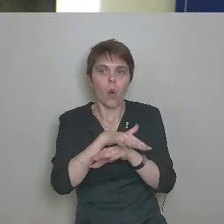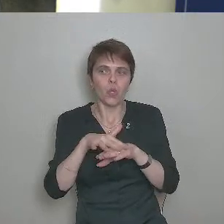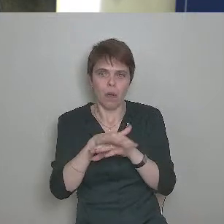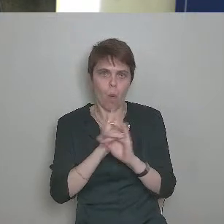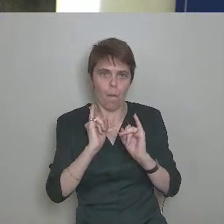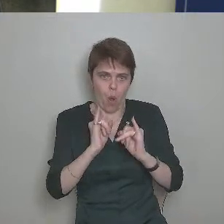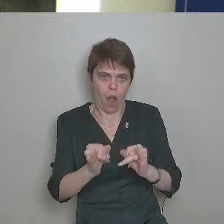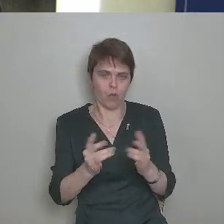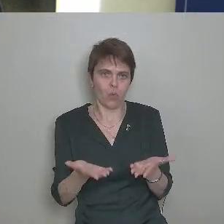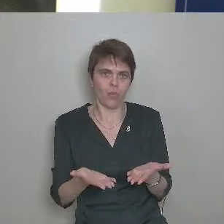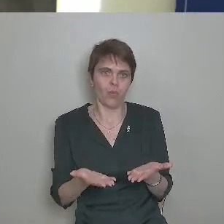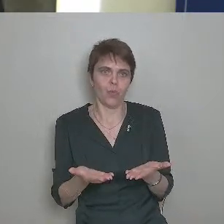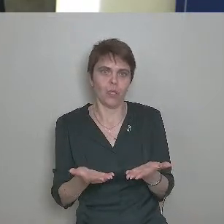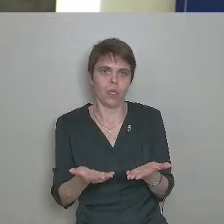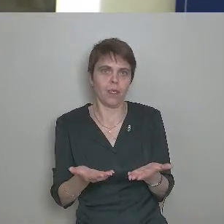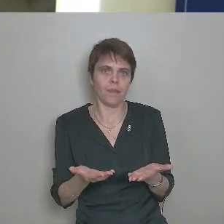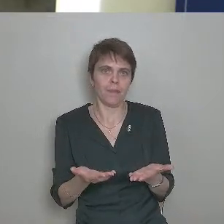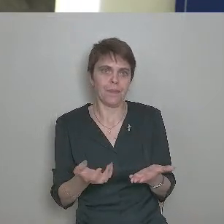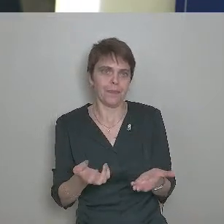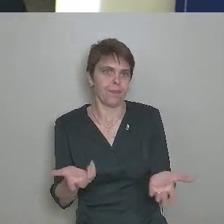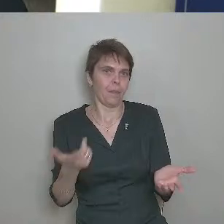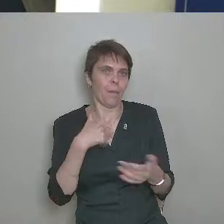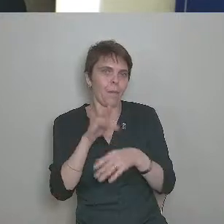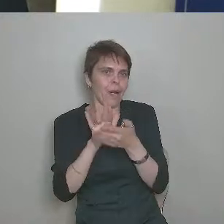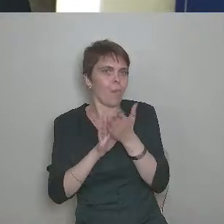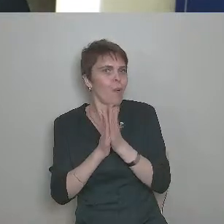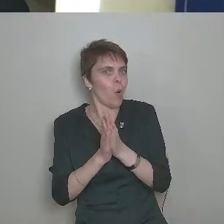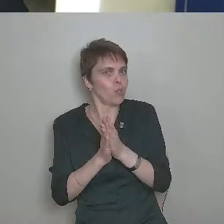Well, it seems that you are teaching bad things to the audience.